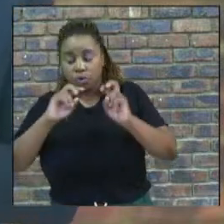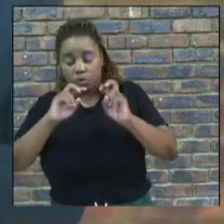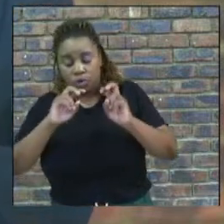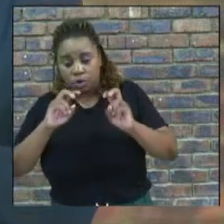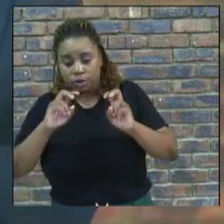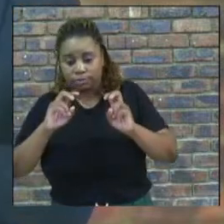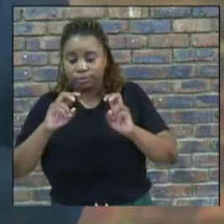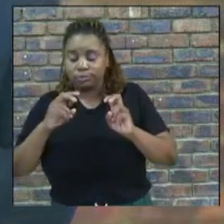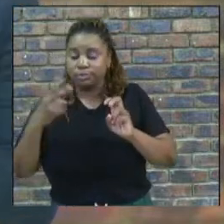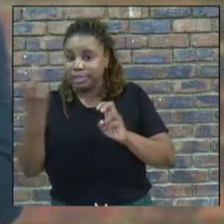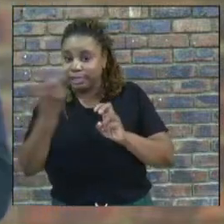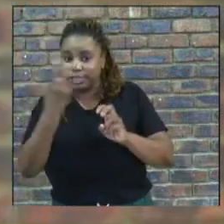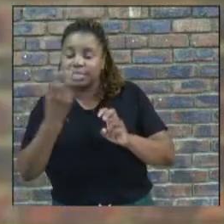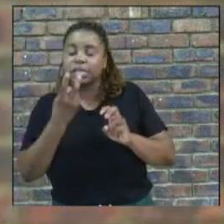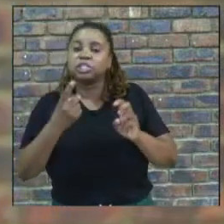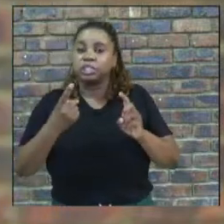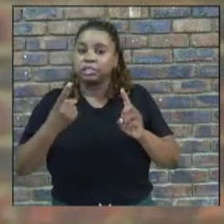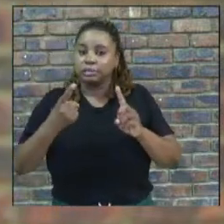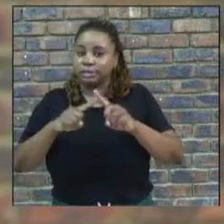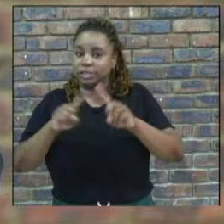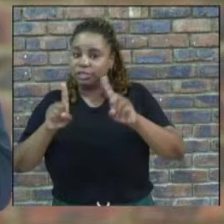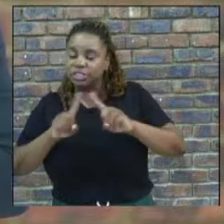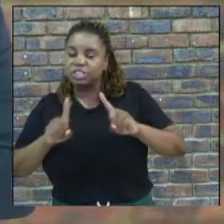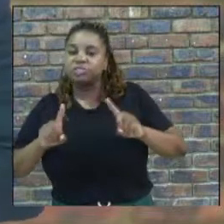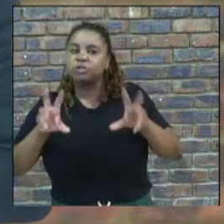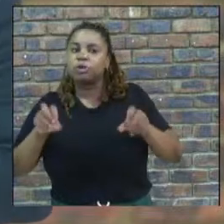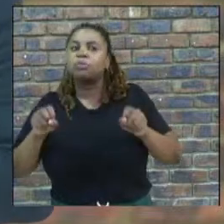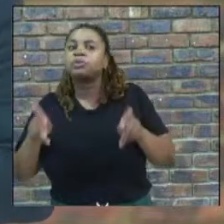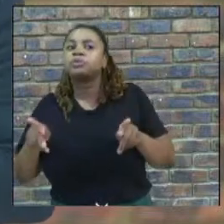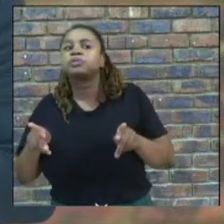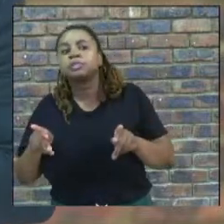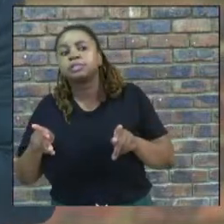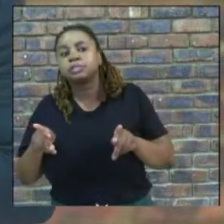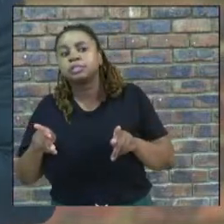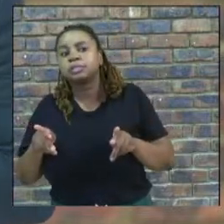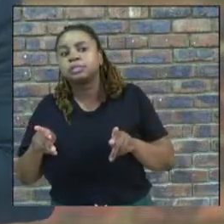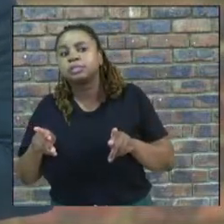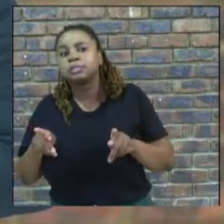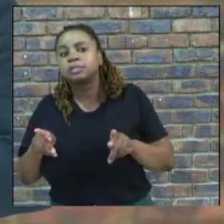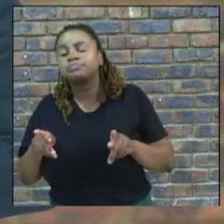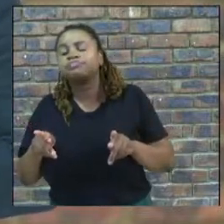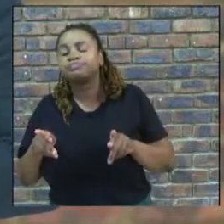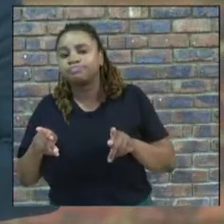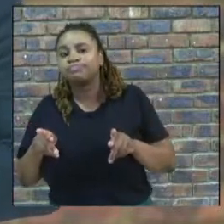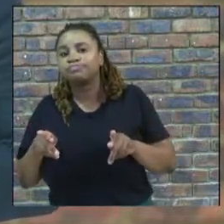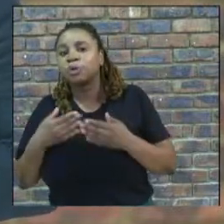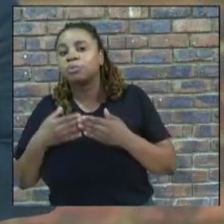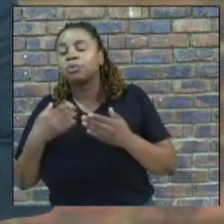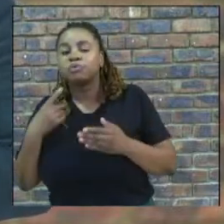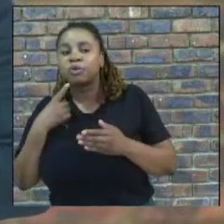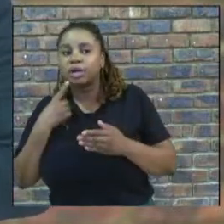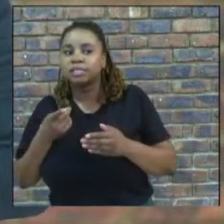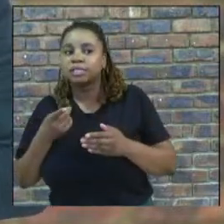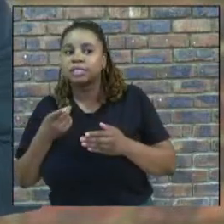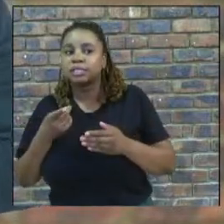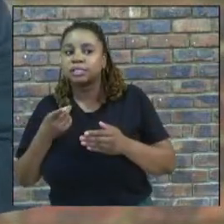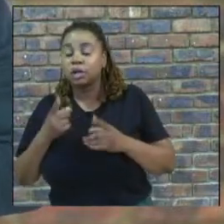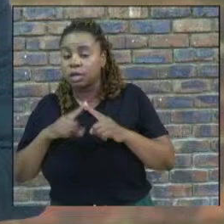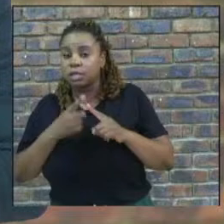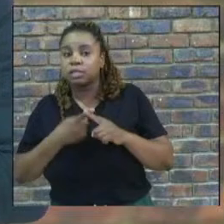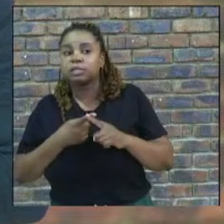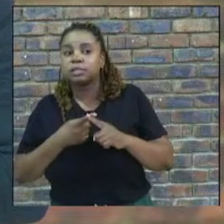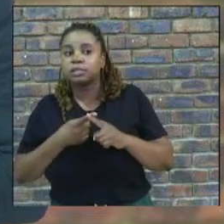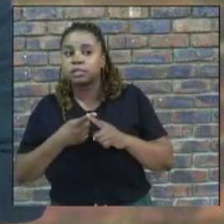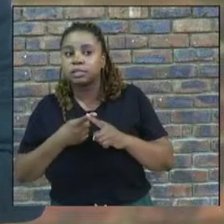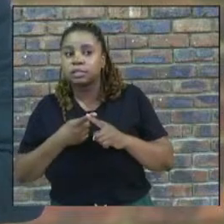that they bring as well. Also. So, as I mentioned, for example, our